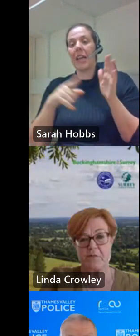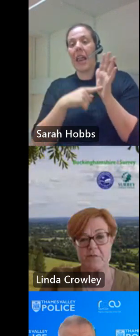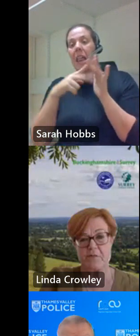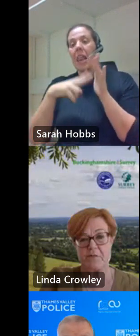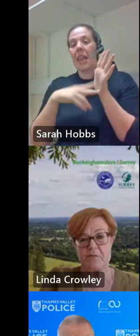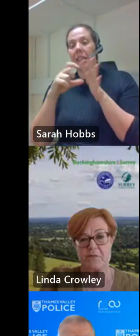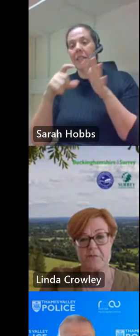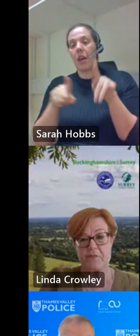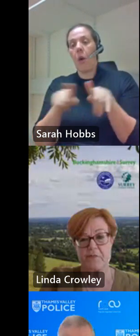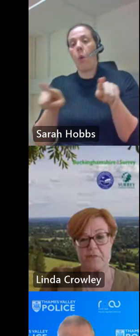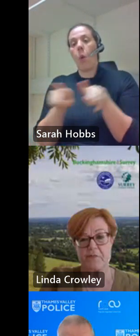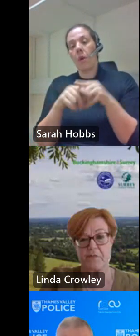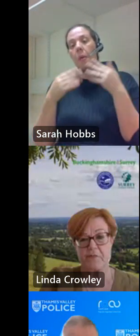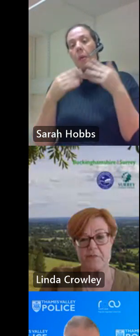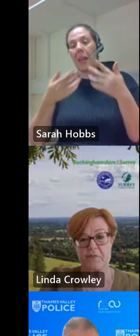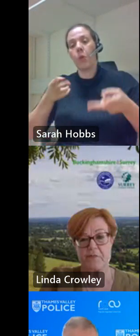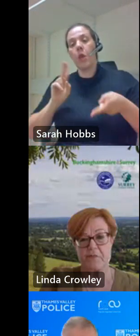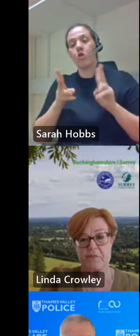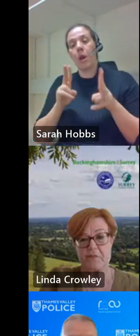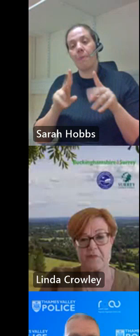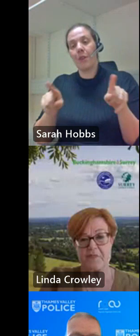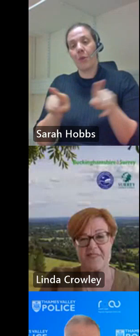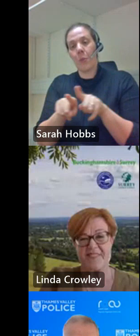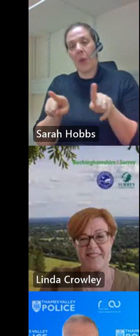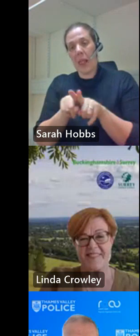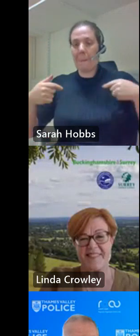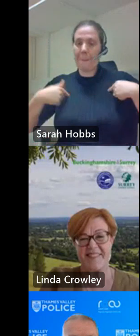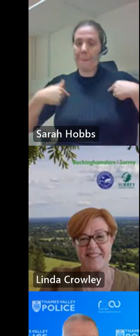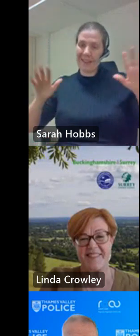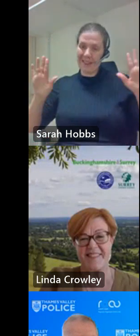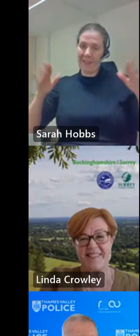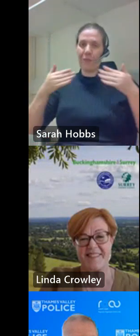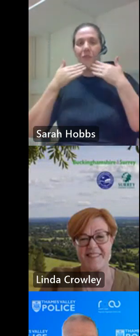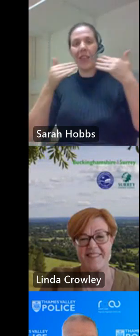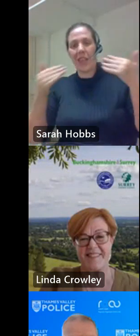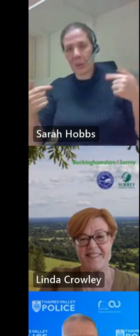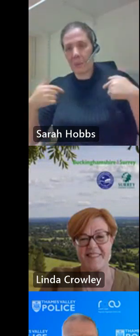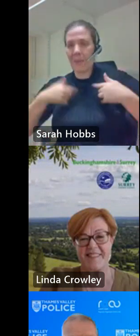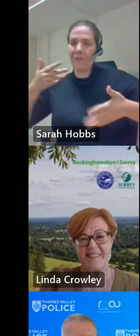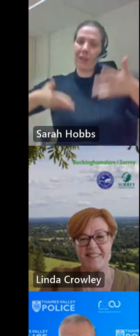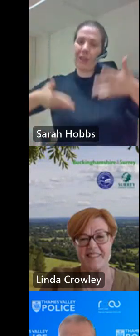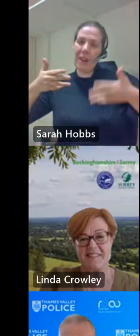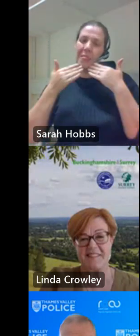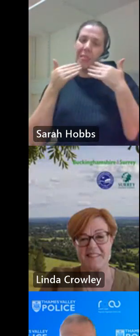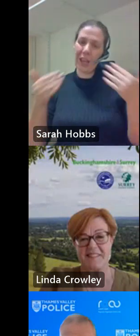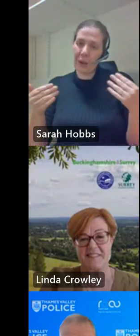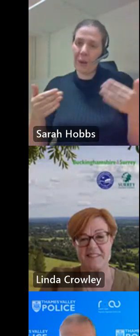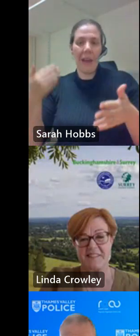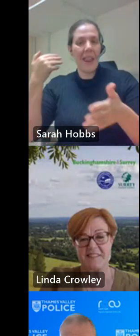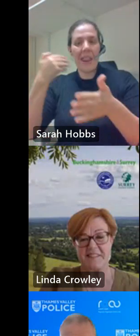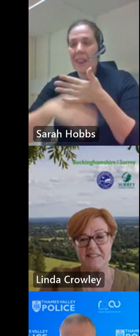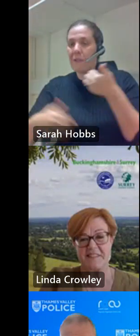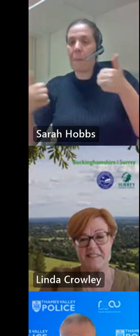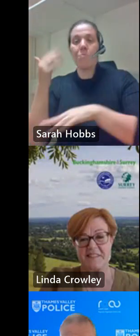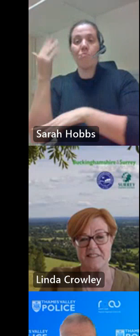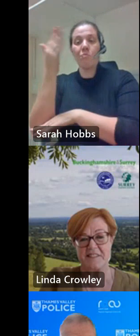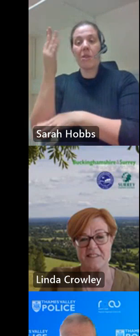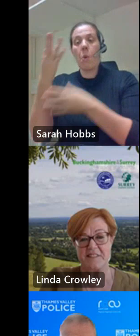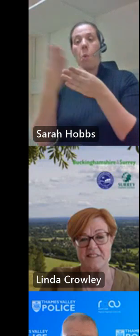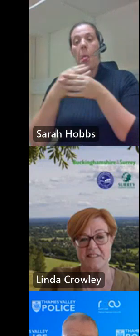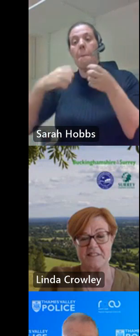Sarah, thank you very much. That's you over there. Thank you for what you've done. I've never done any presentation with